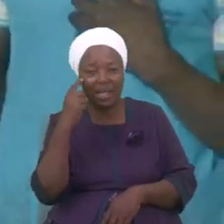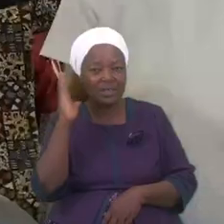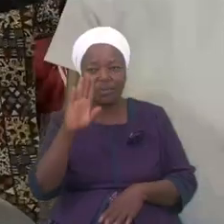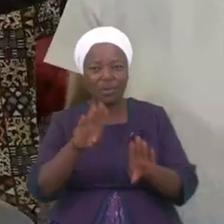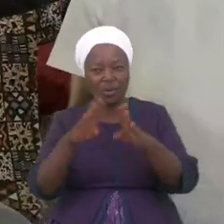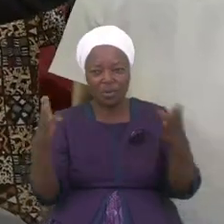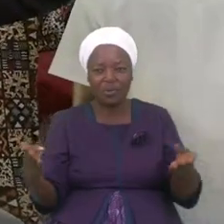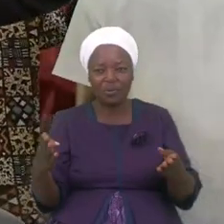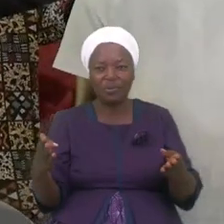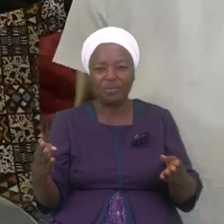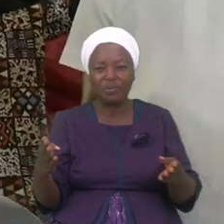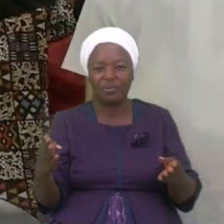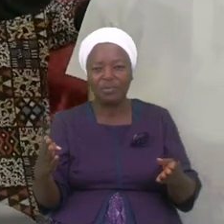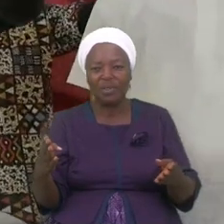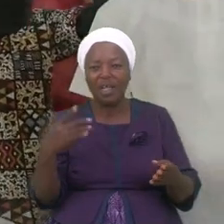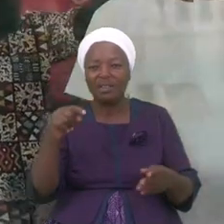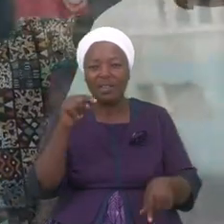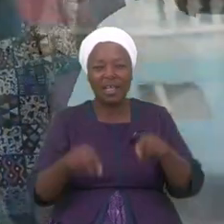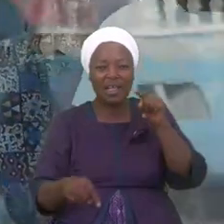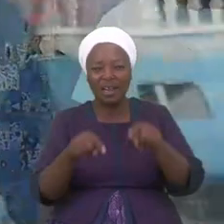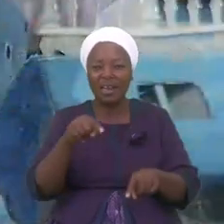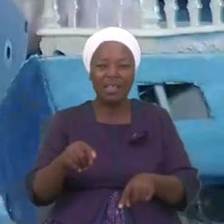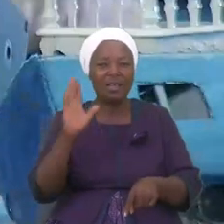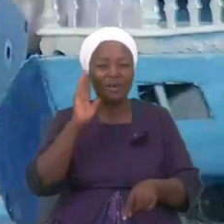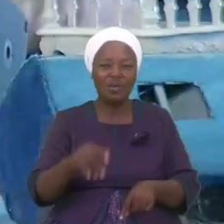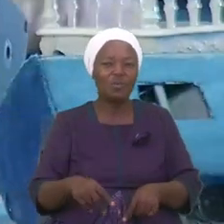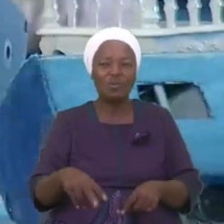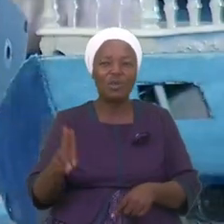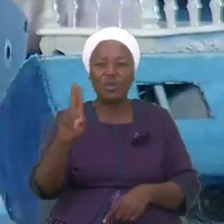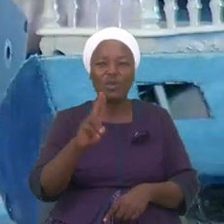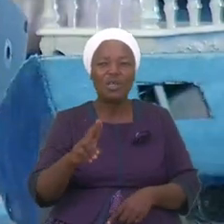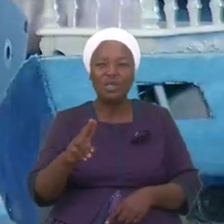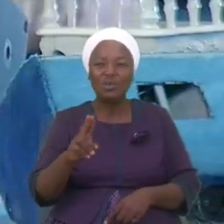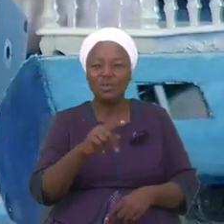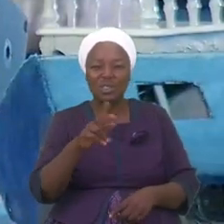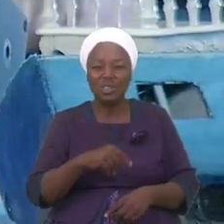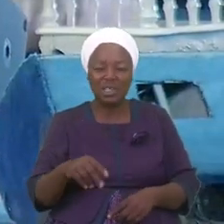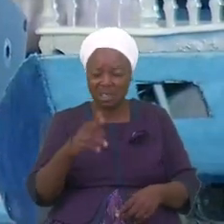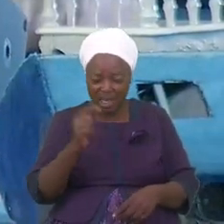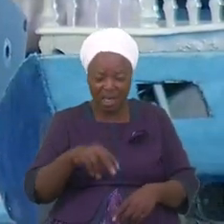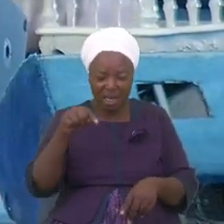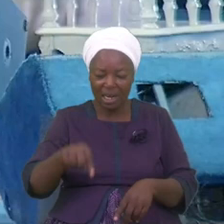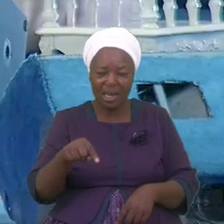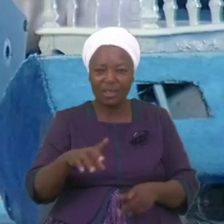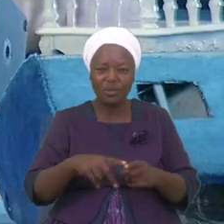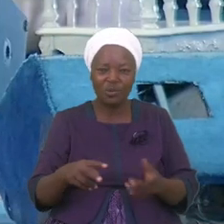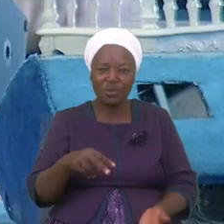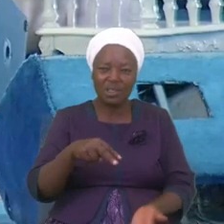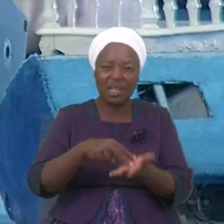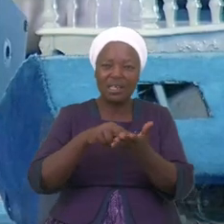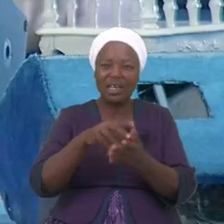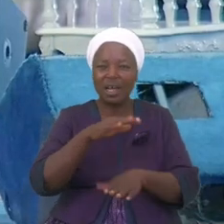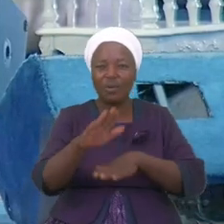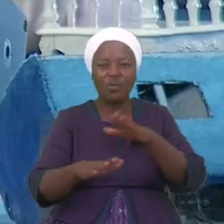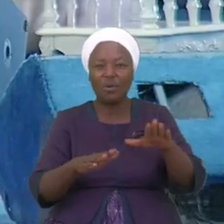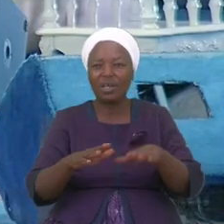open. The lame will lose the weakness in their joints, will rise up and walk.